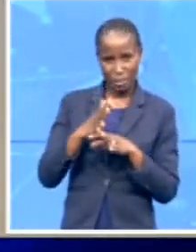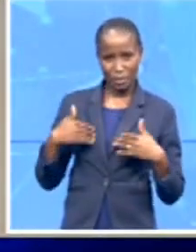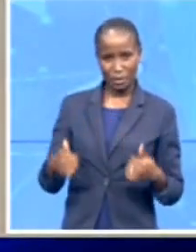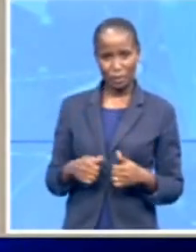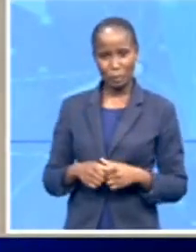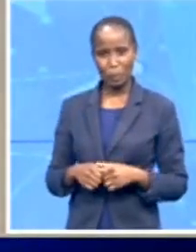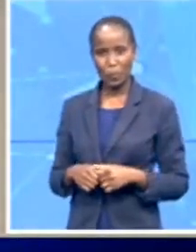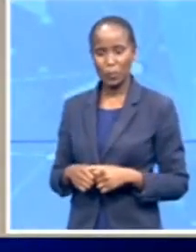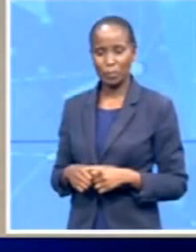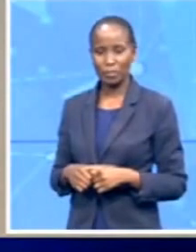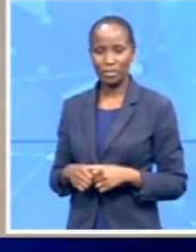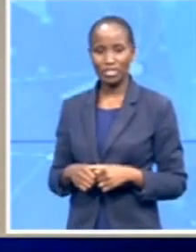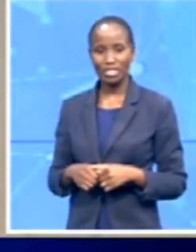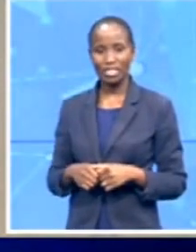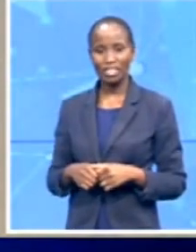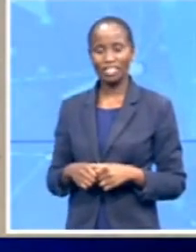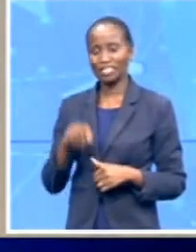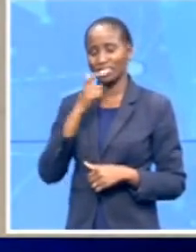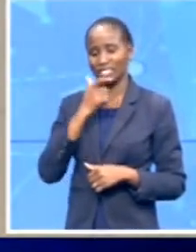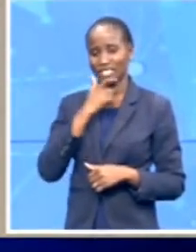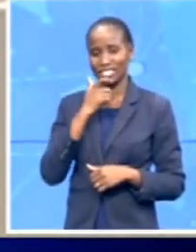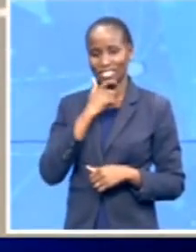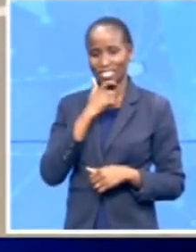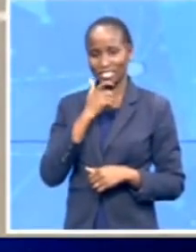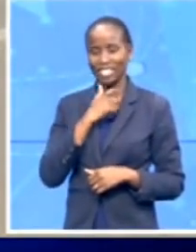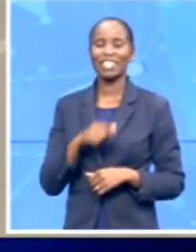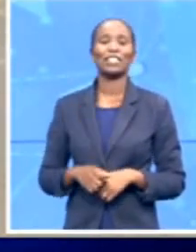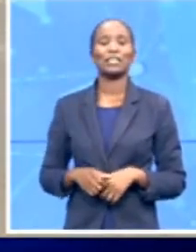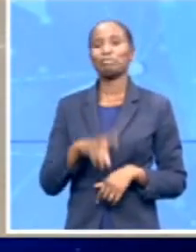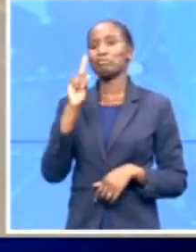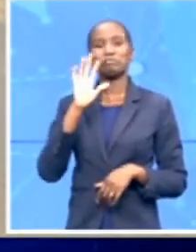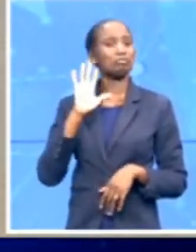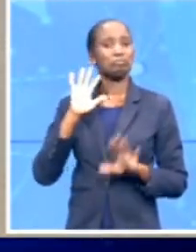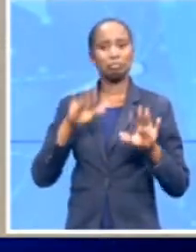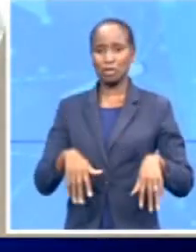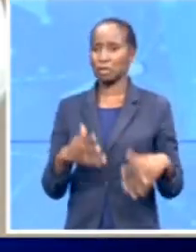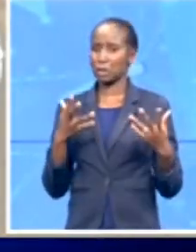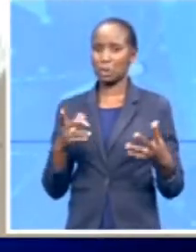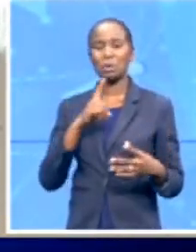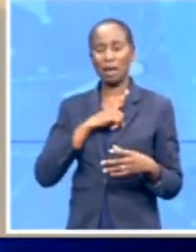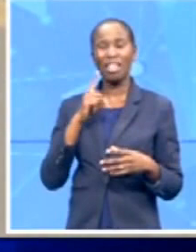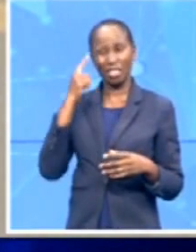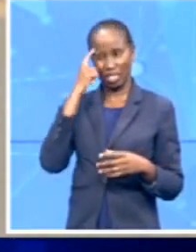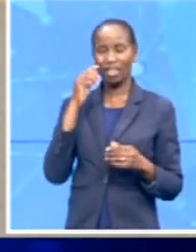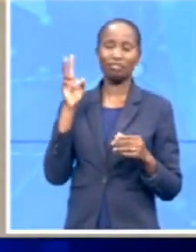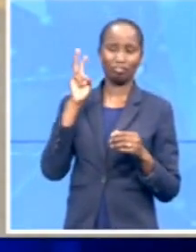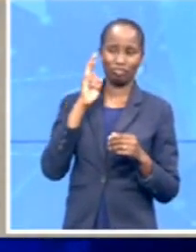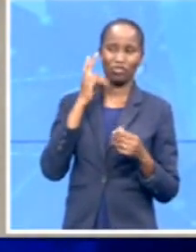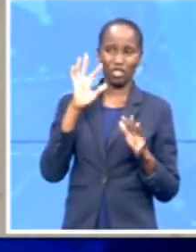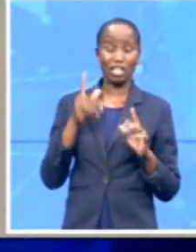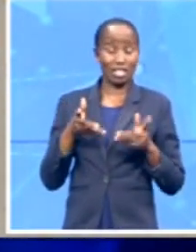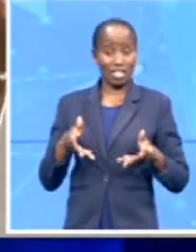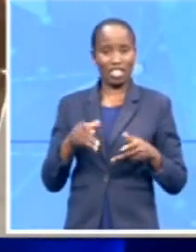All right, that's why we're going to leave it there, but I think you're sort of getting the sentiment here at Maponya Mall. We're getting a different